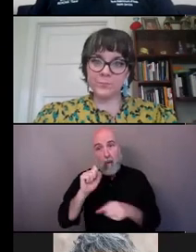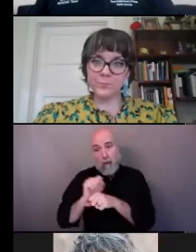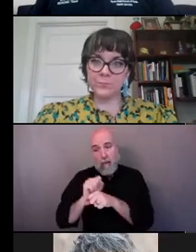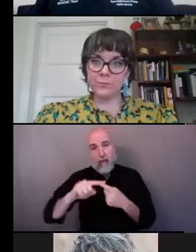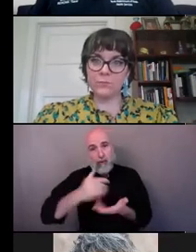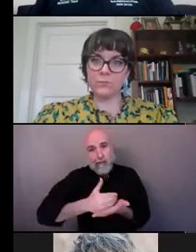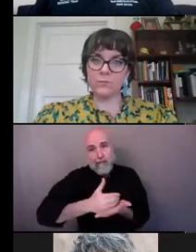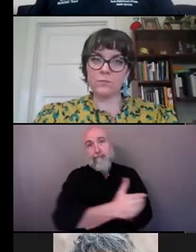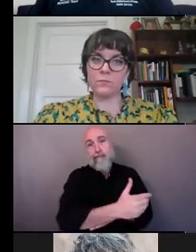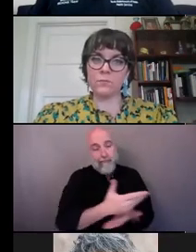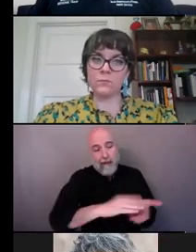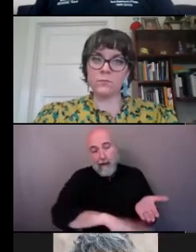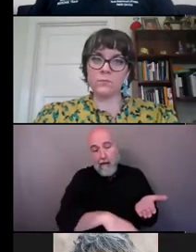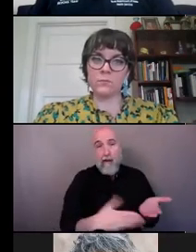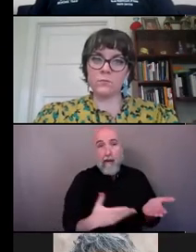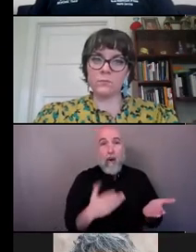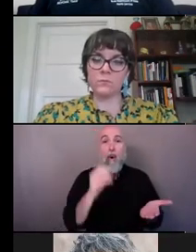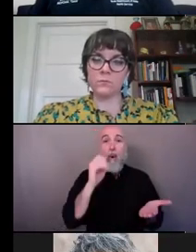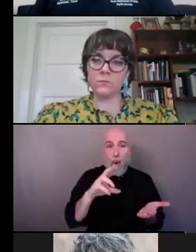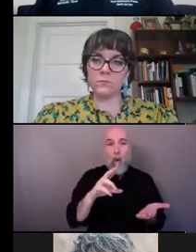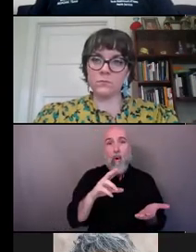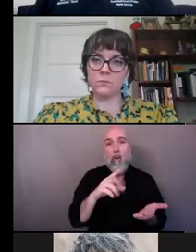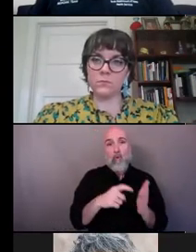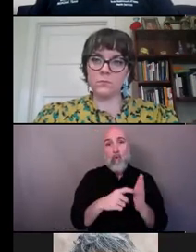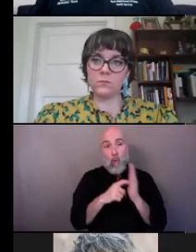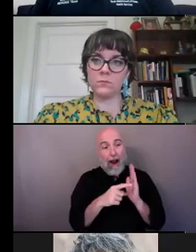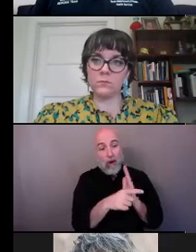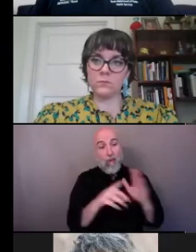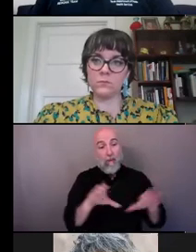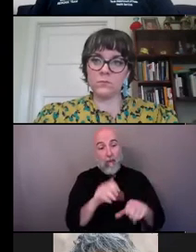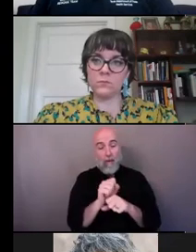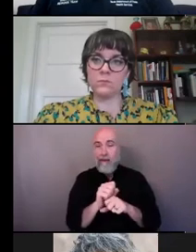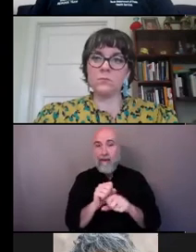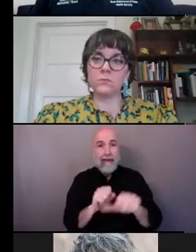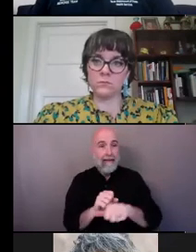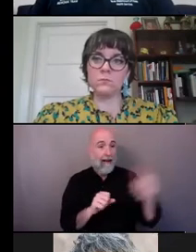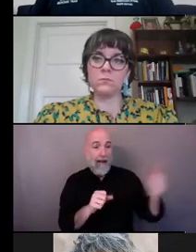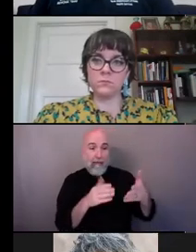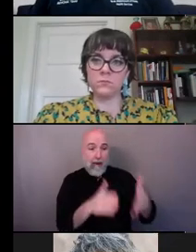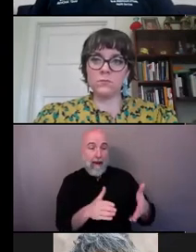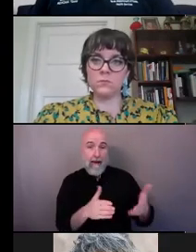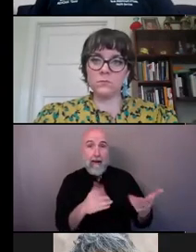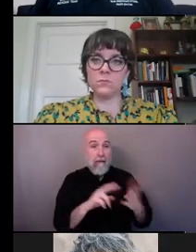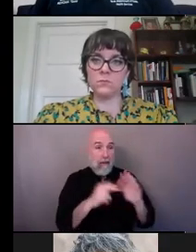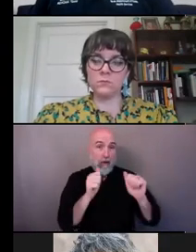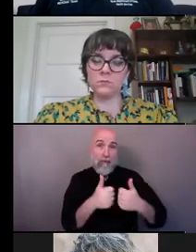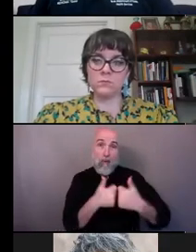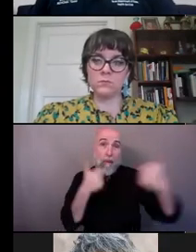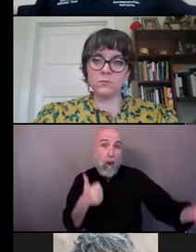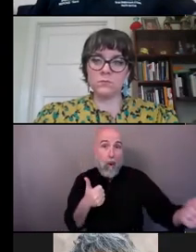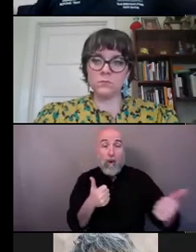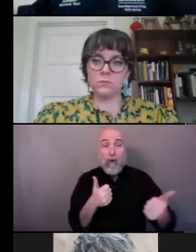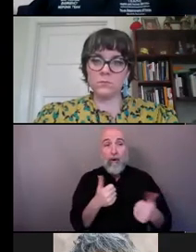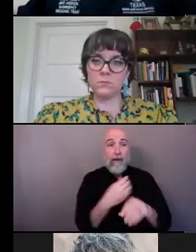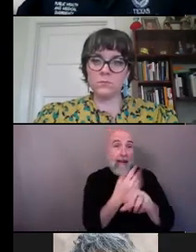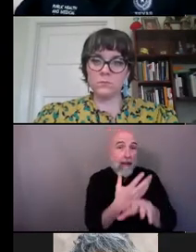employee from the workplace or to require that they perform their work by some other means, such as remote working,